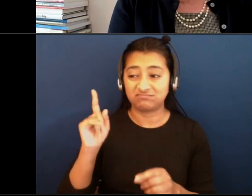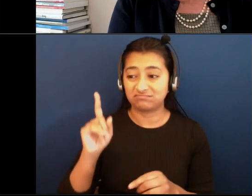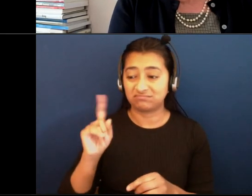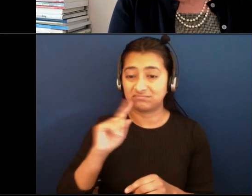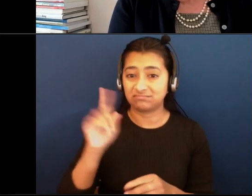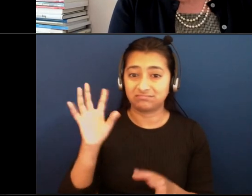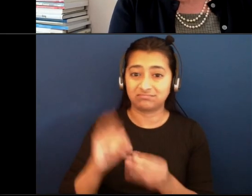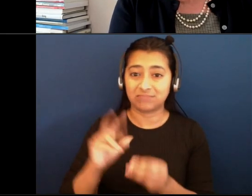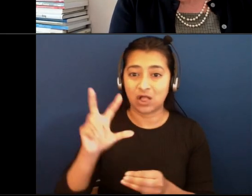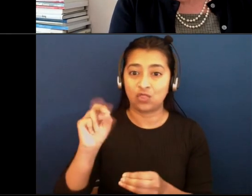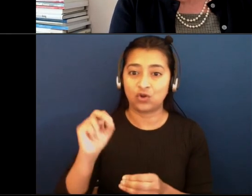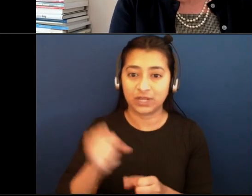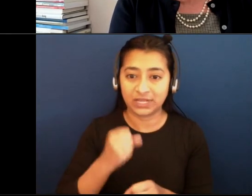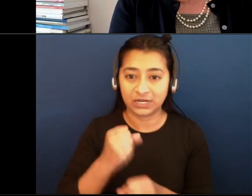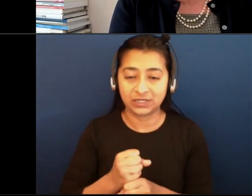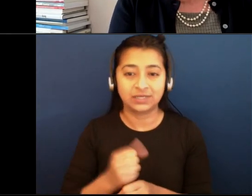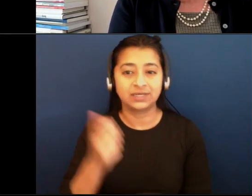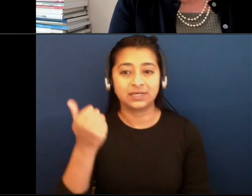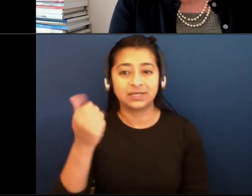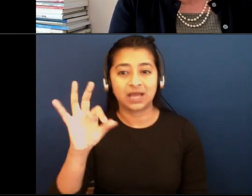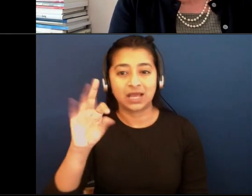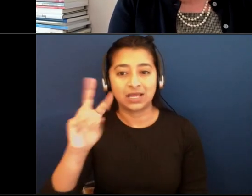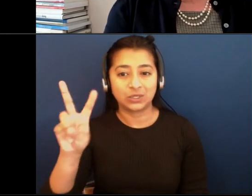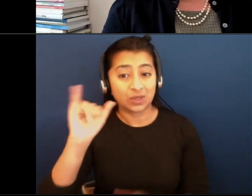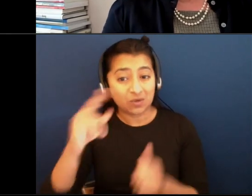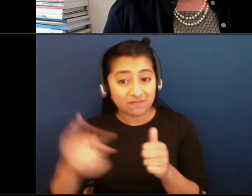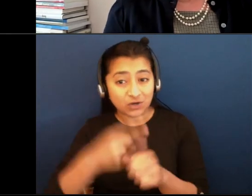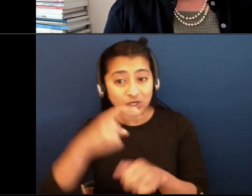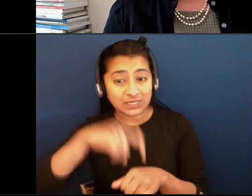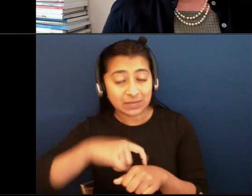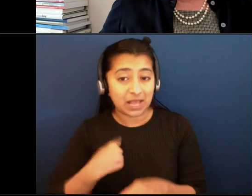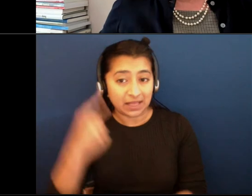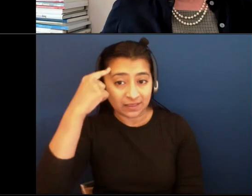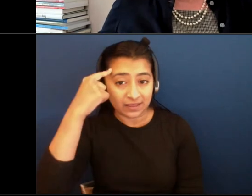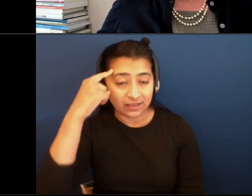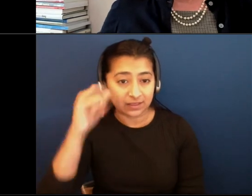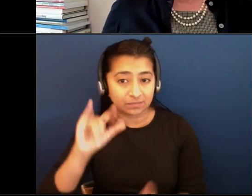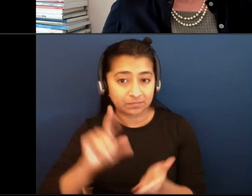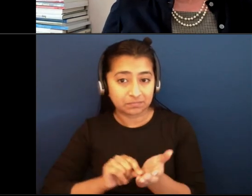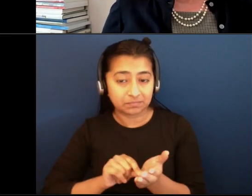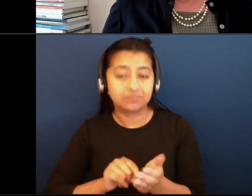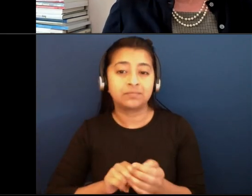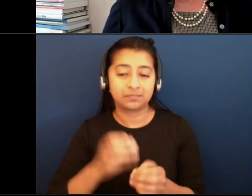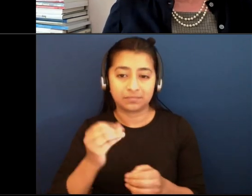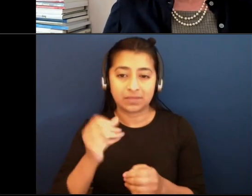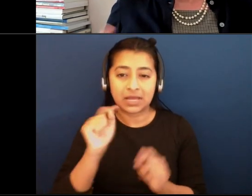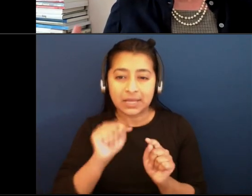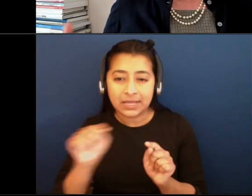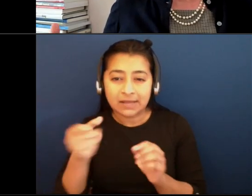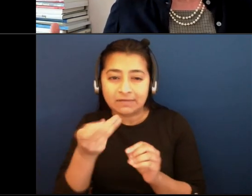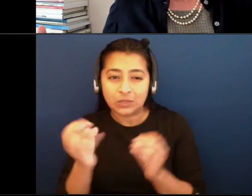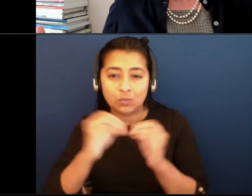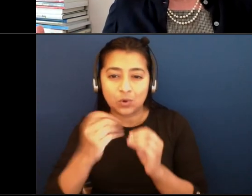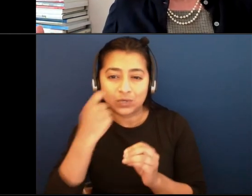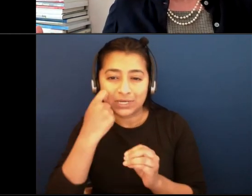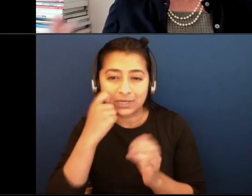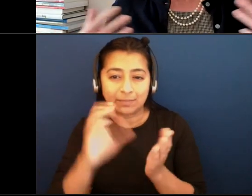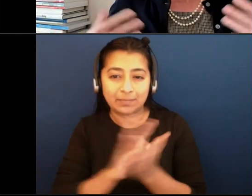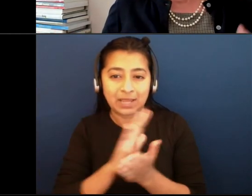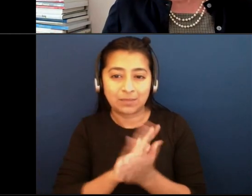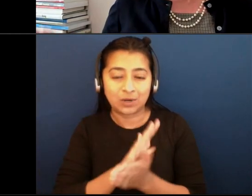the 92 papers were the first time, I think. And then it sounds like, right, there's a couple of more recent papers. And so I think this is telling